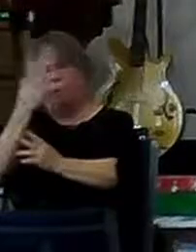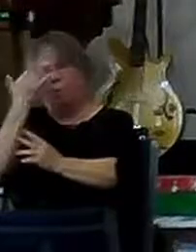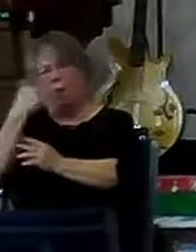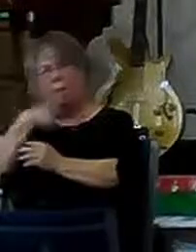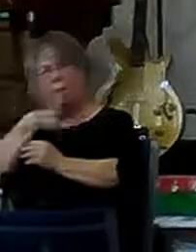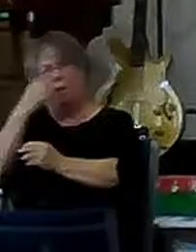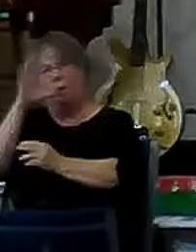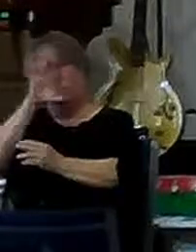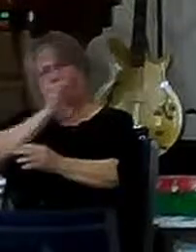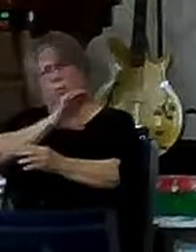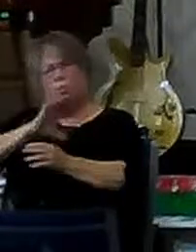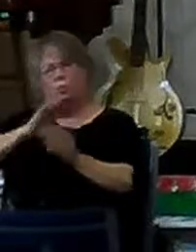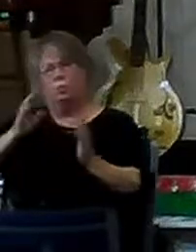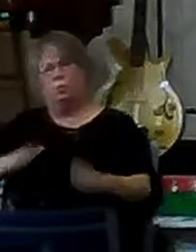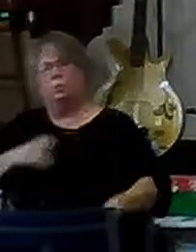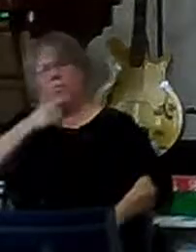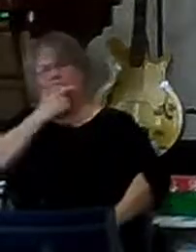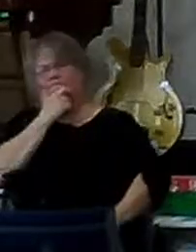I a Christian?